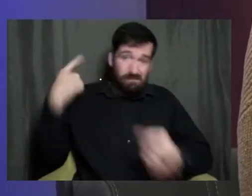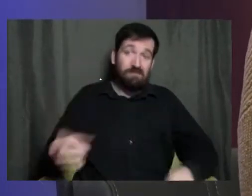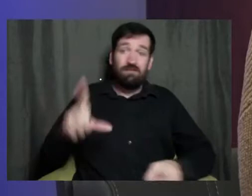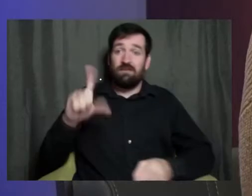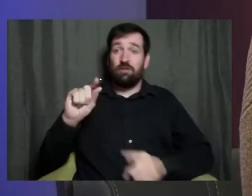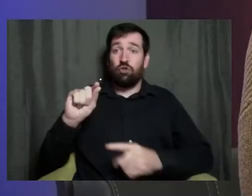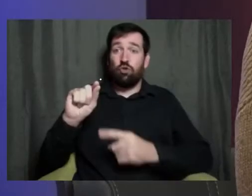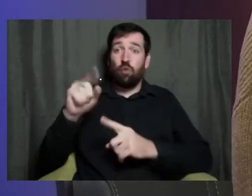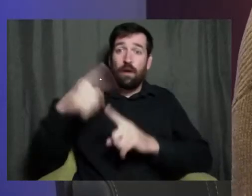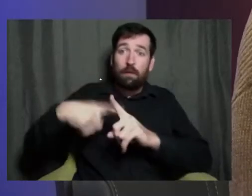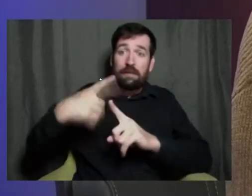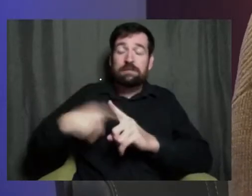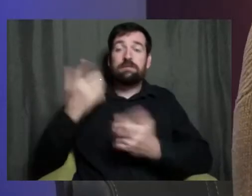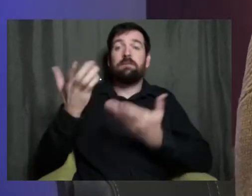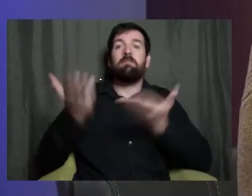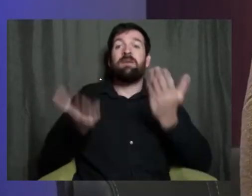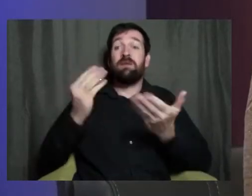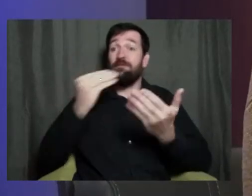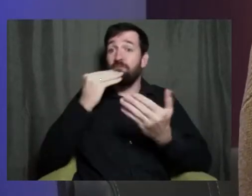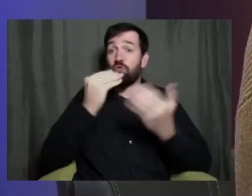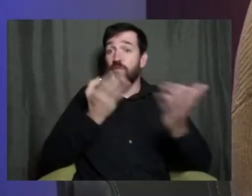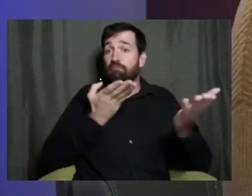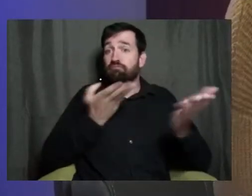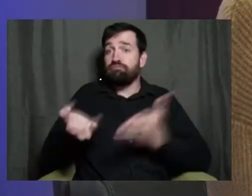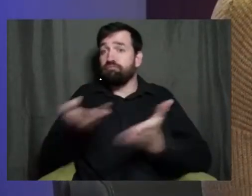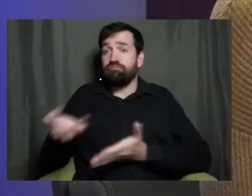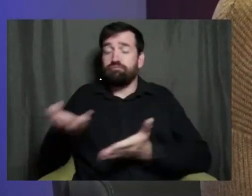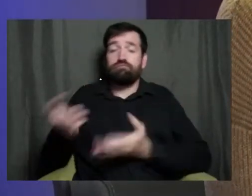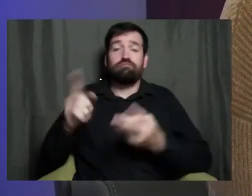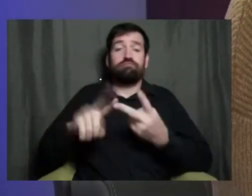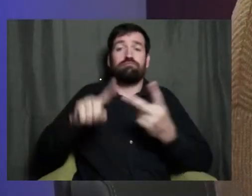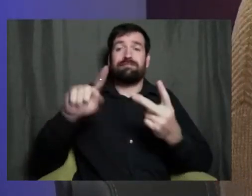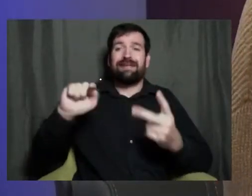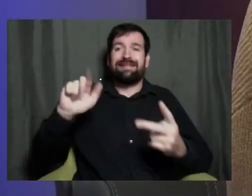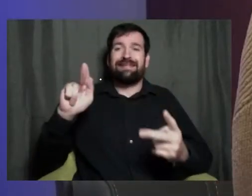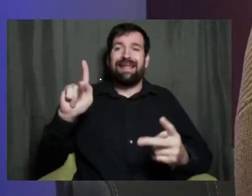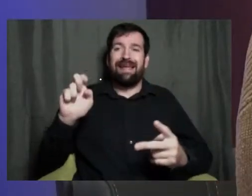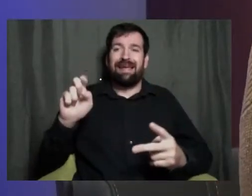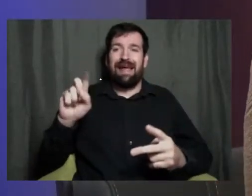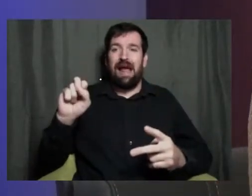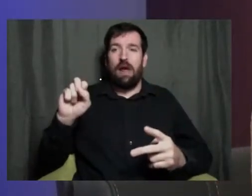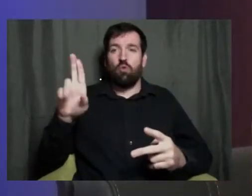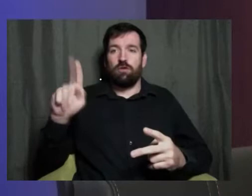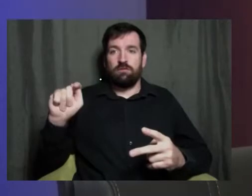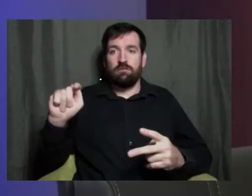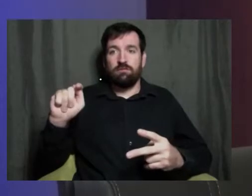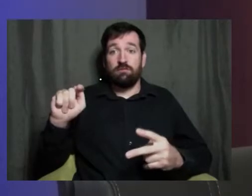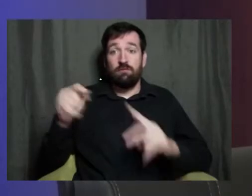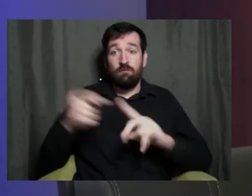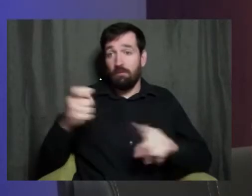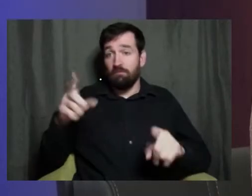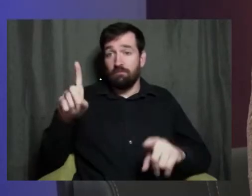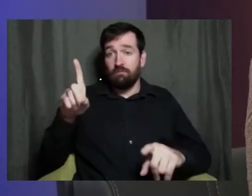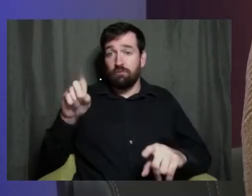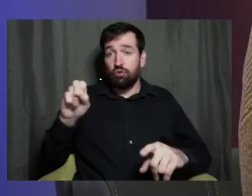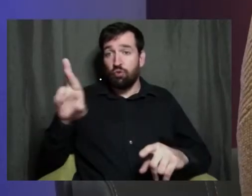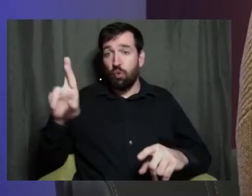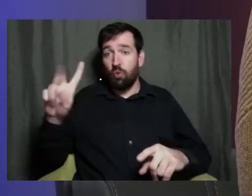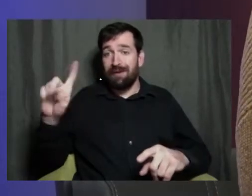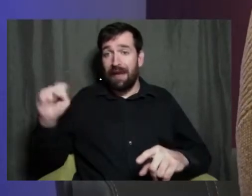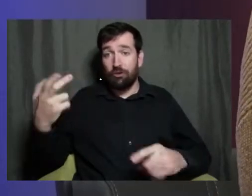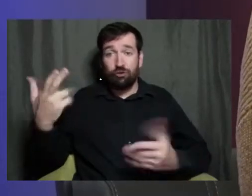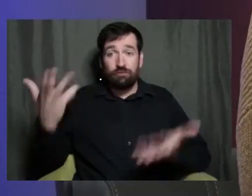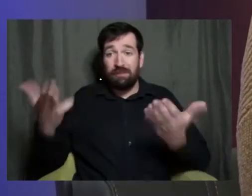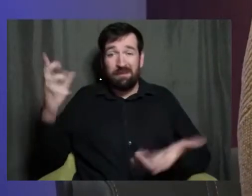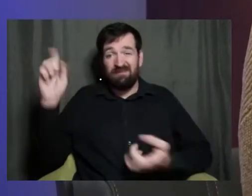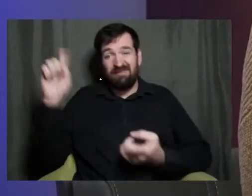from a service. They may do DoorDash for takeout, and so they have very limited risk. Those folks are probably less likely to get the vaccine. We also think of, is